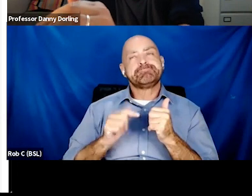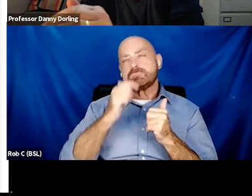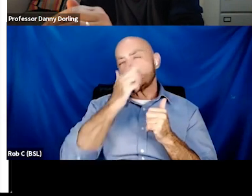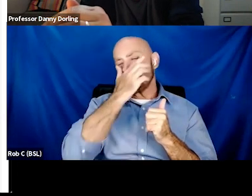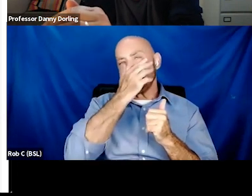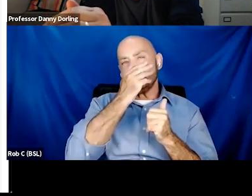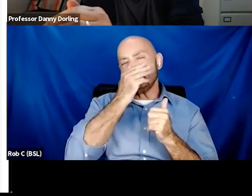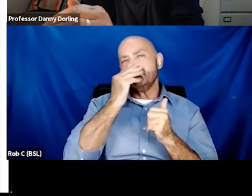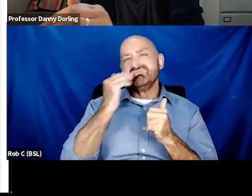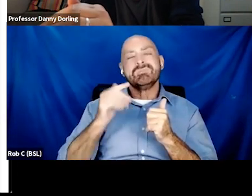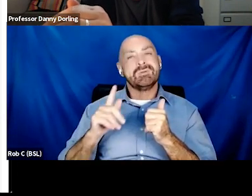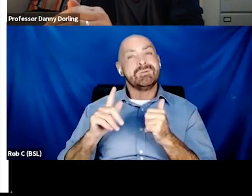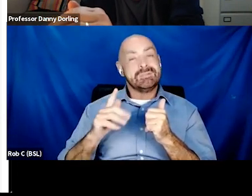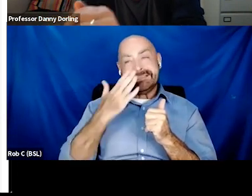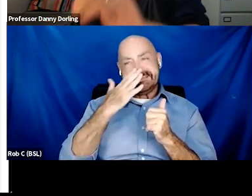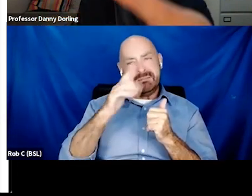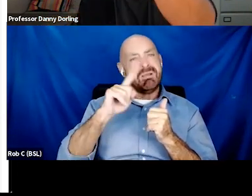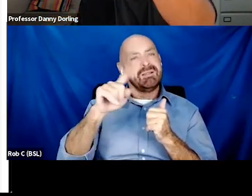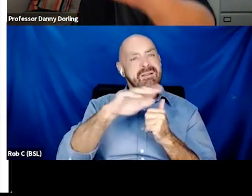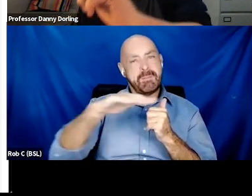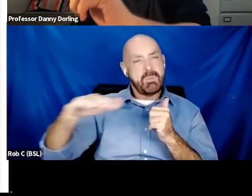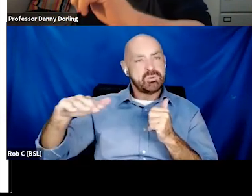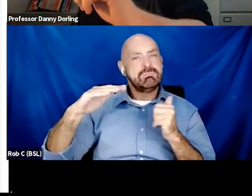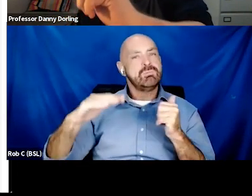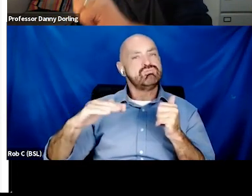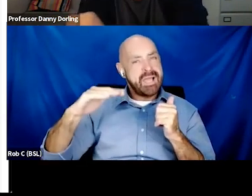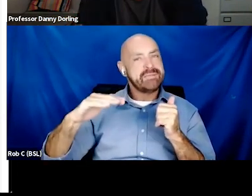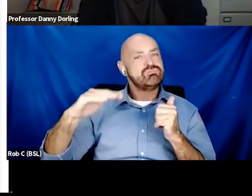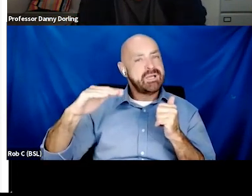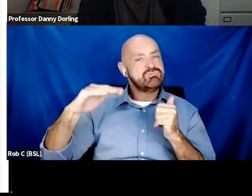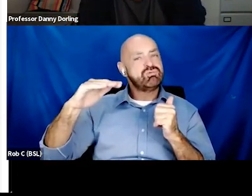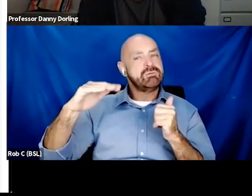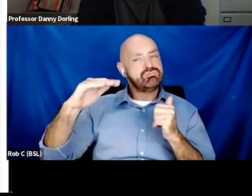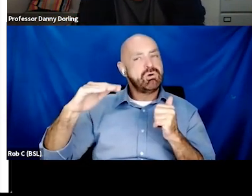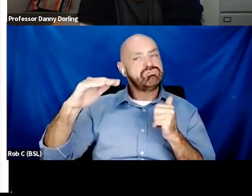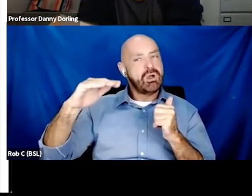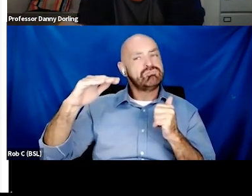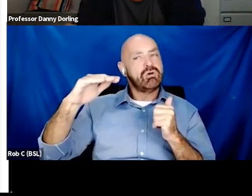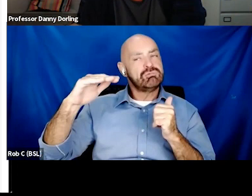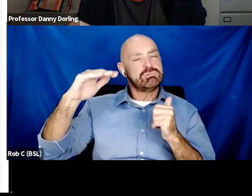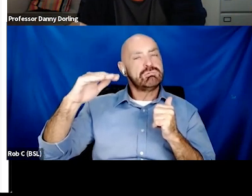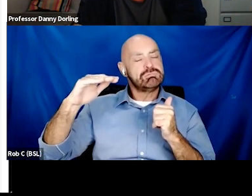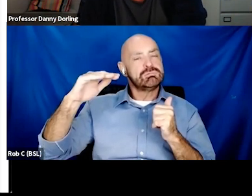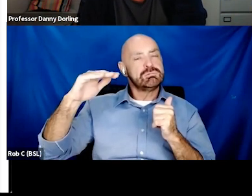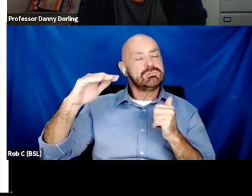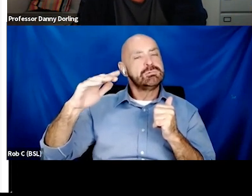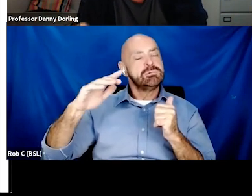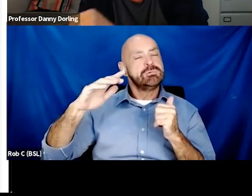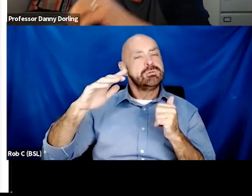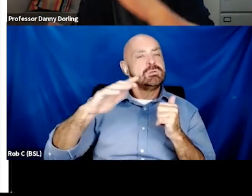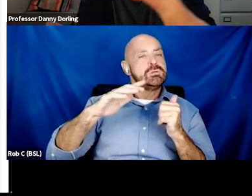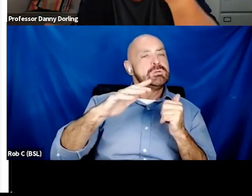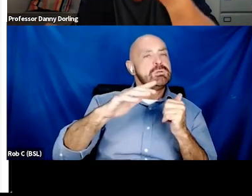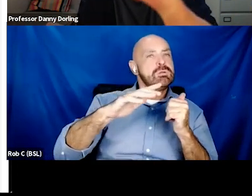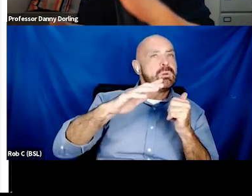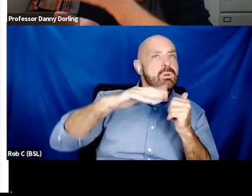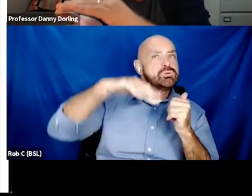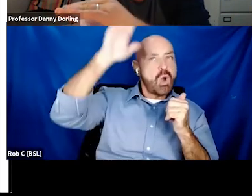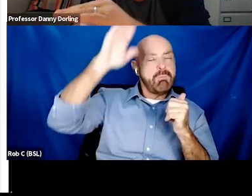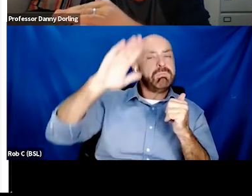been rising at the bottom. You had this rise in confidence it's all over at the top, and